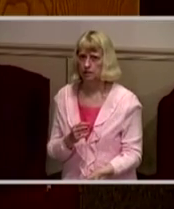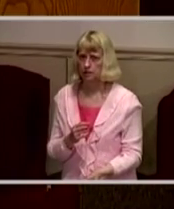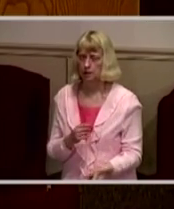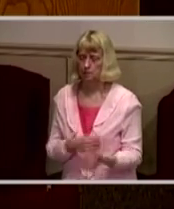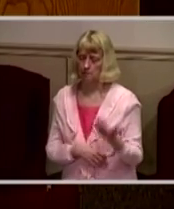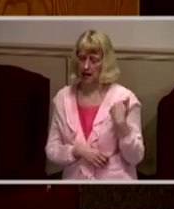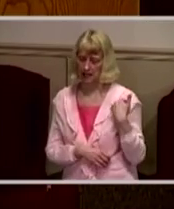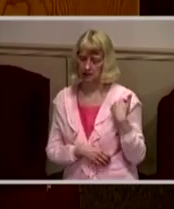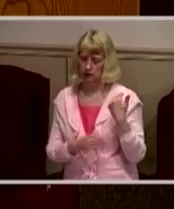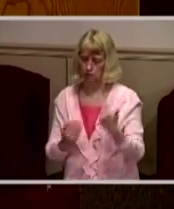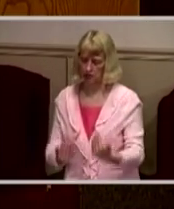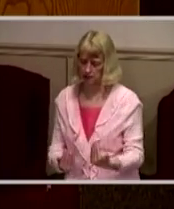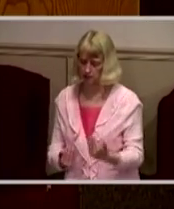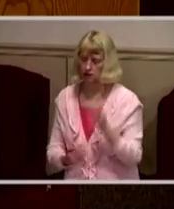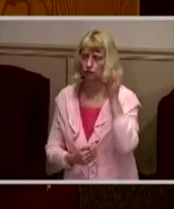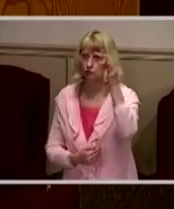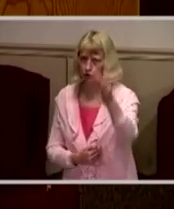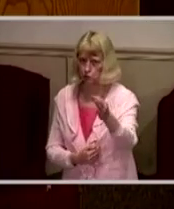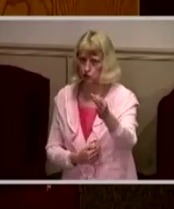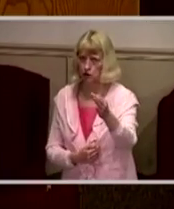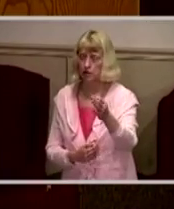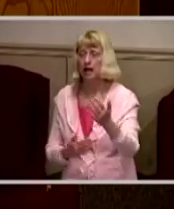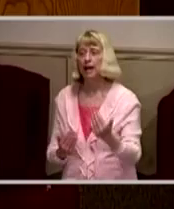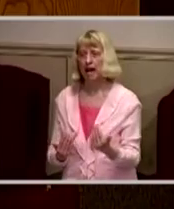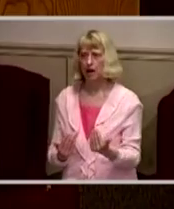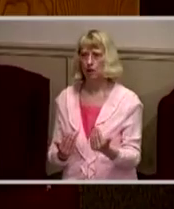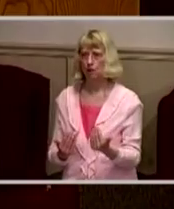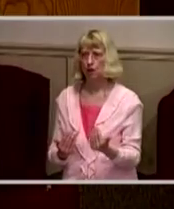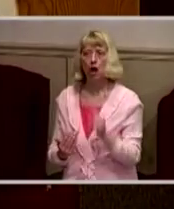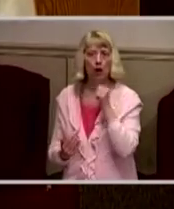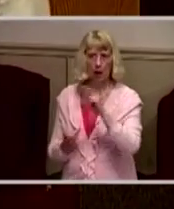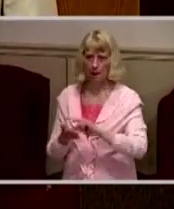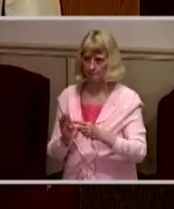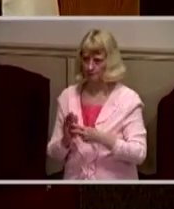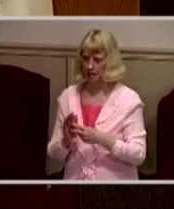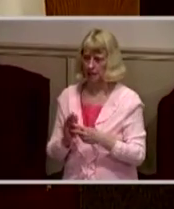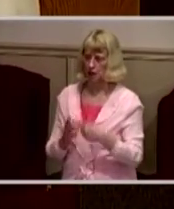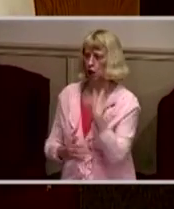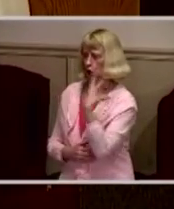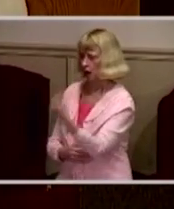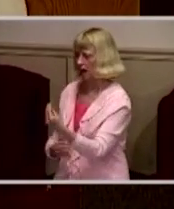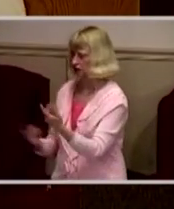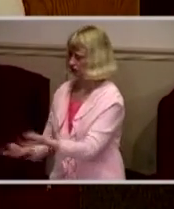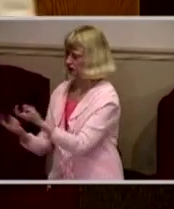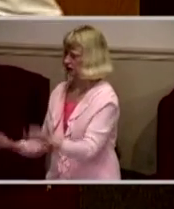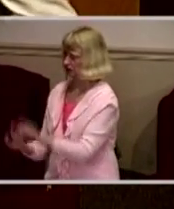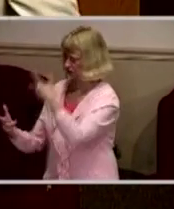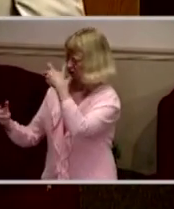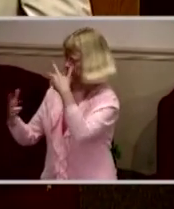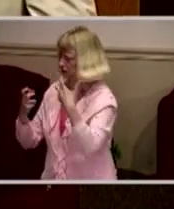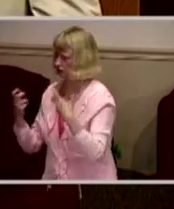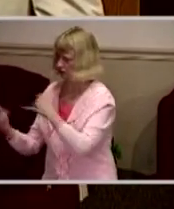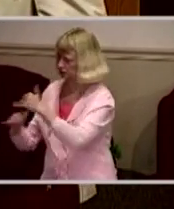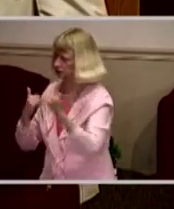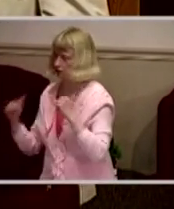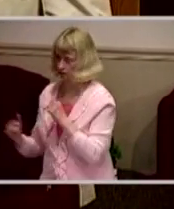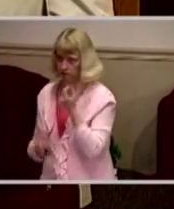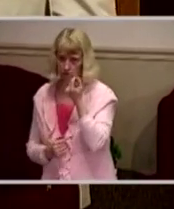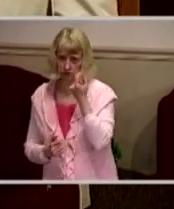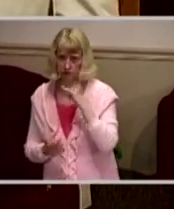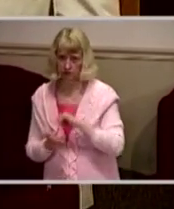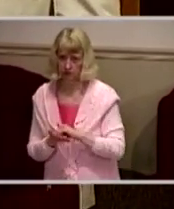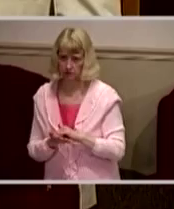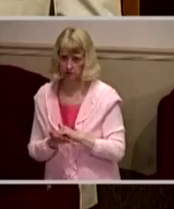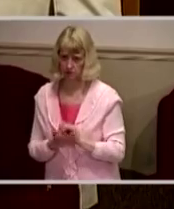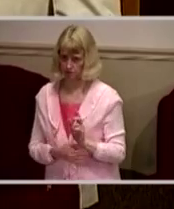Past, present, and future. Now, that doesn't mean that we can go out and live like the devil and get away with it. Are you with me on